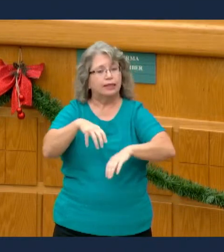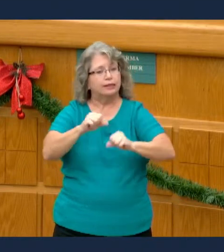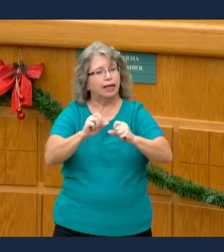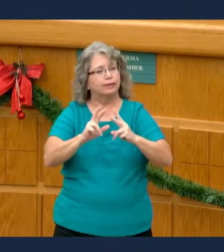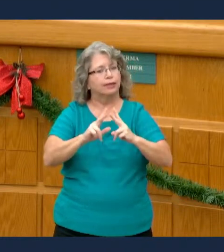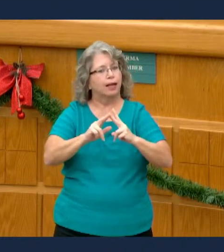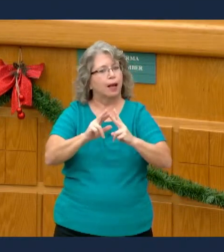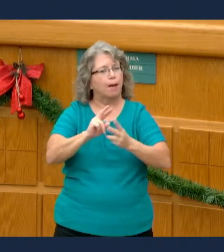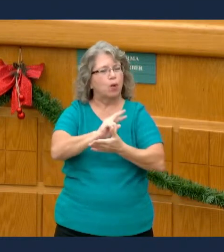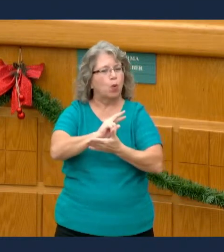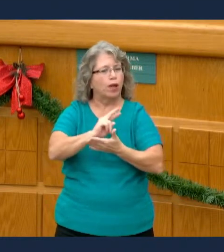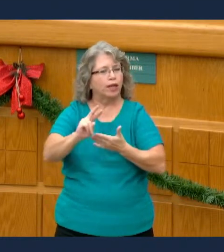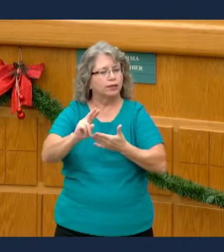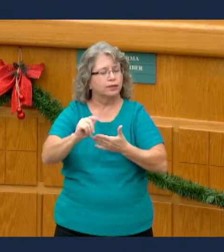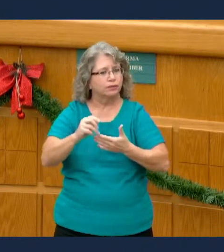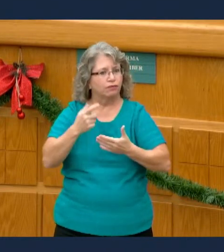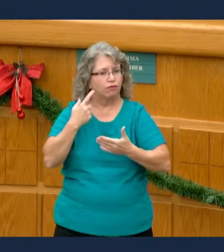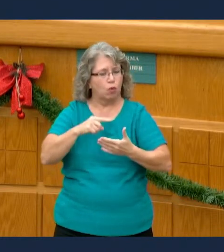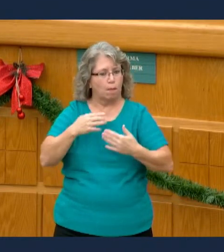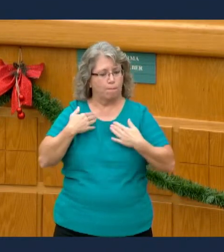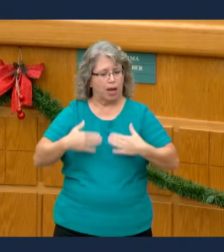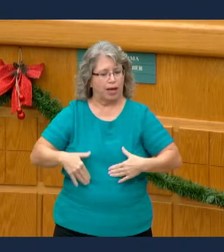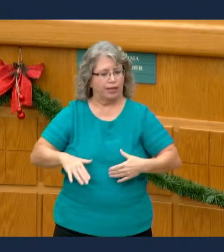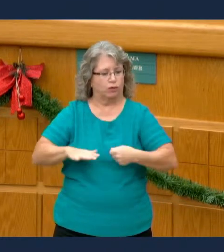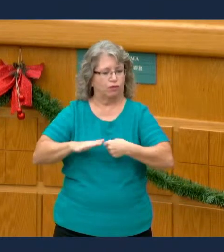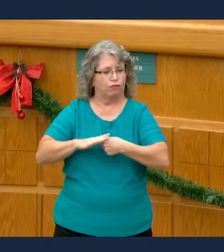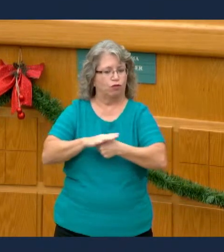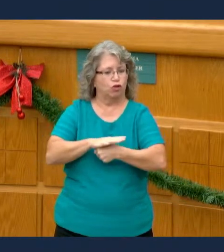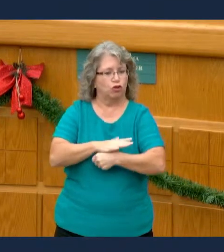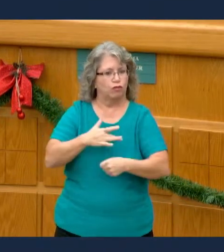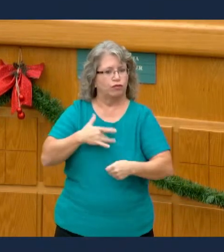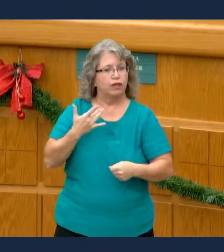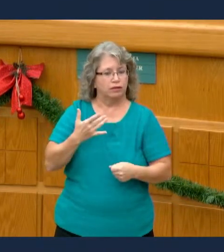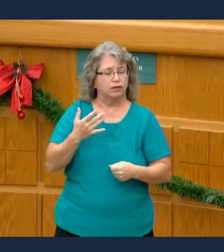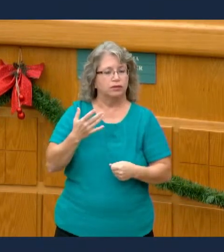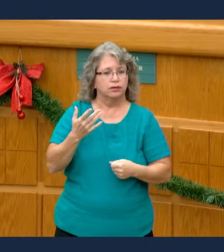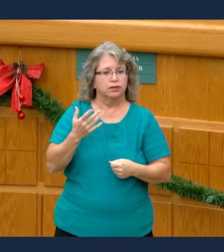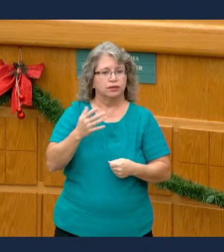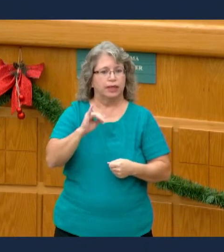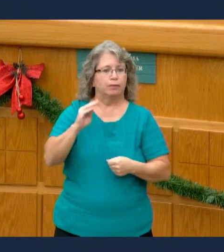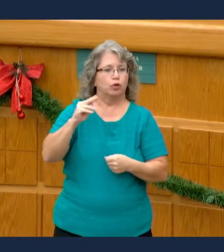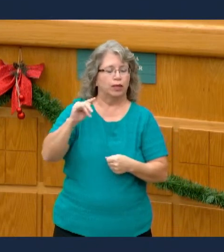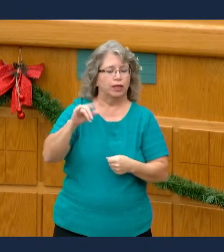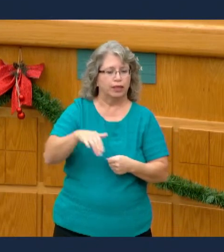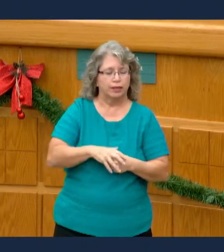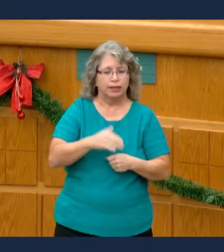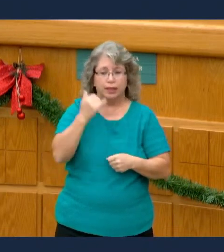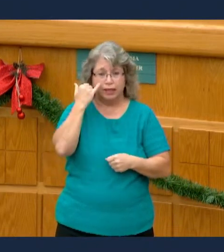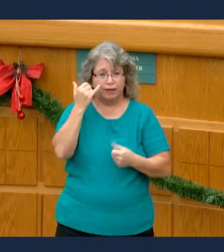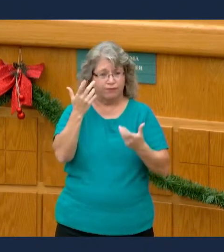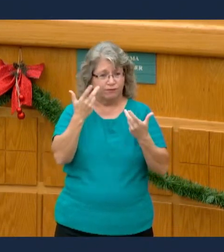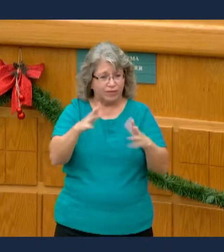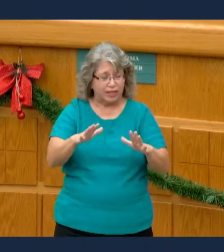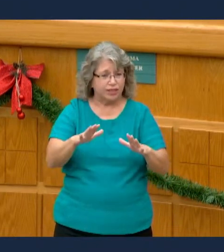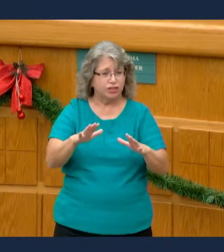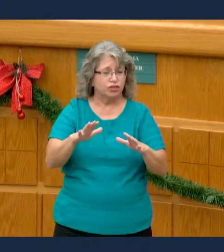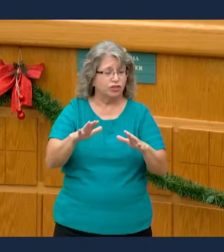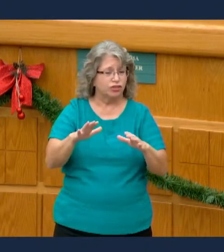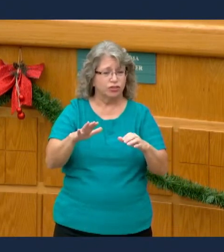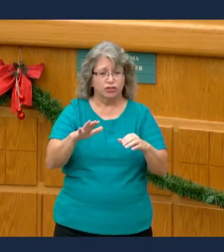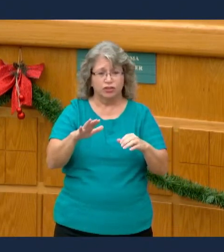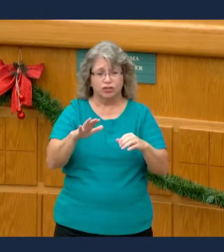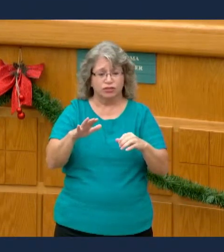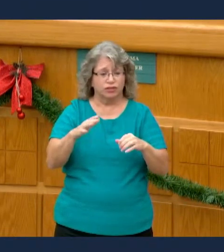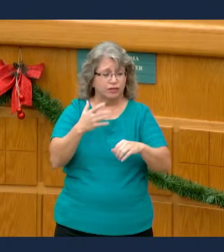with Moderna, and it's been 6 months and you're 18 years and older, go get your booster. If you're fully vaccinated with Pfizer, it's been